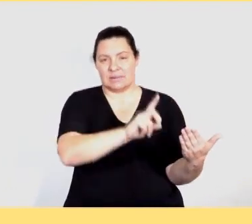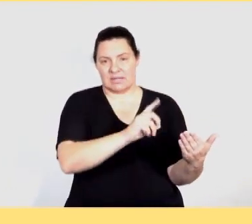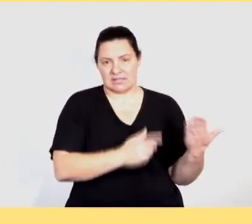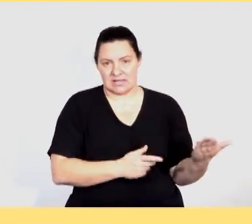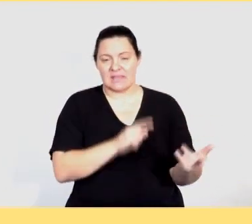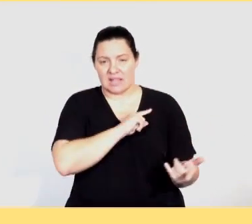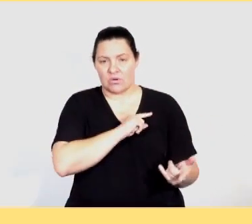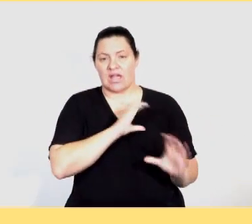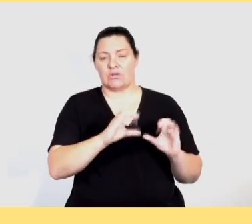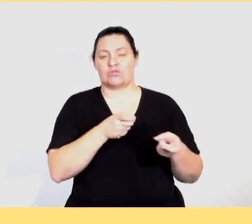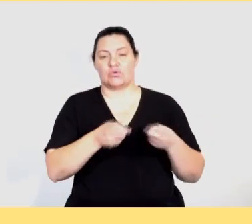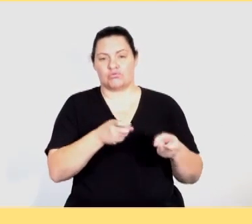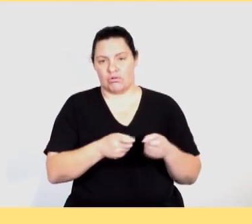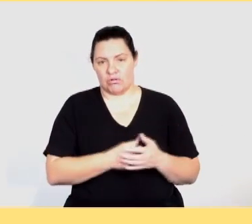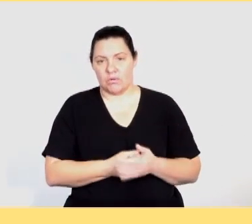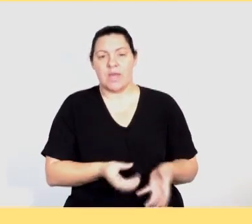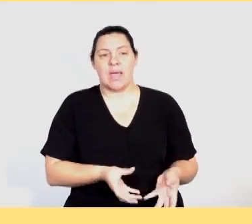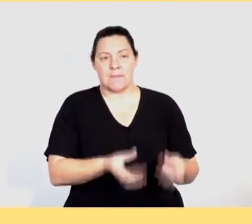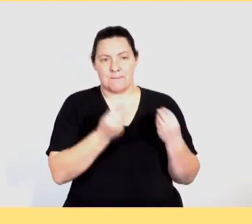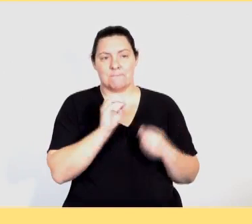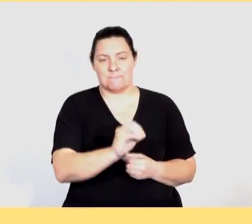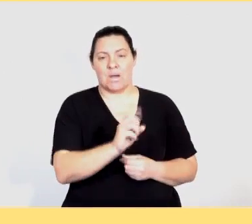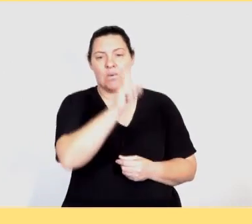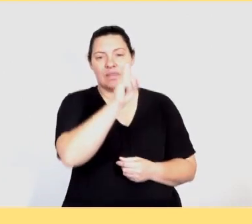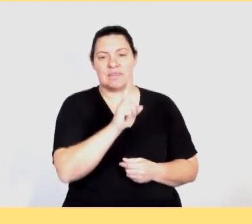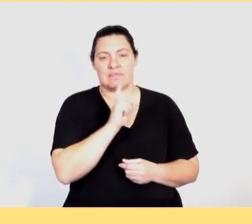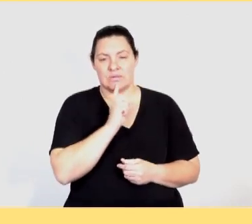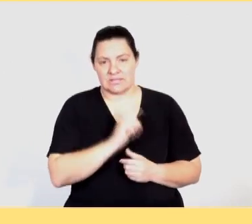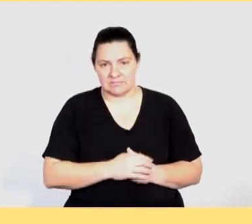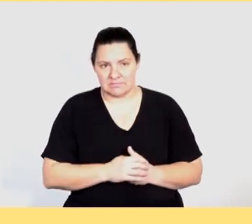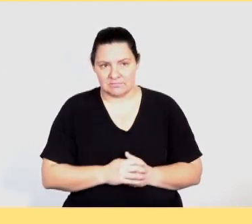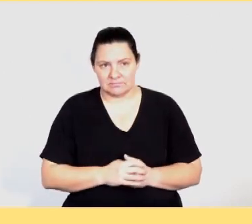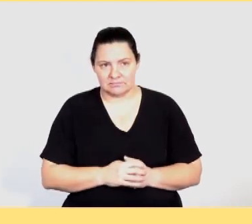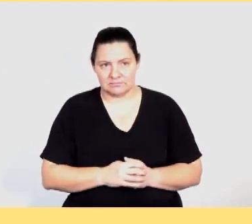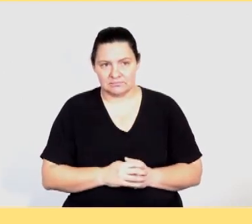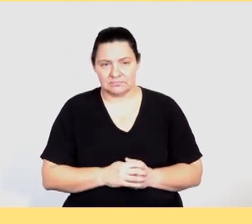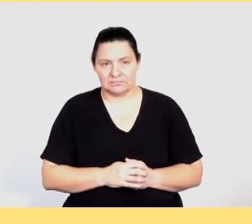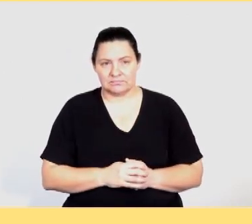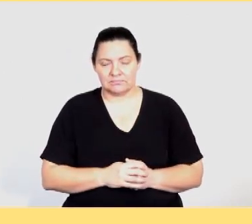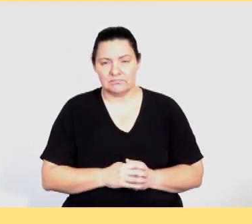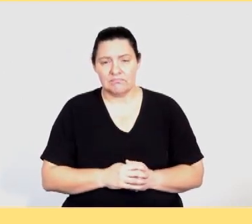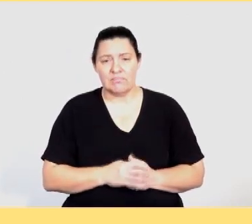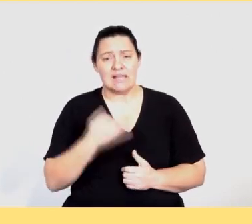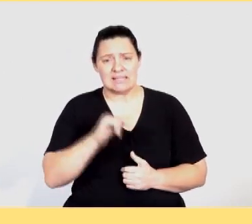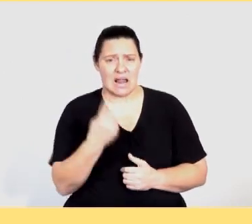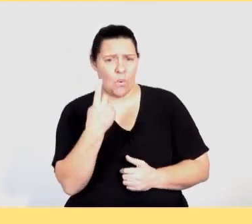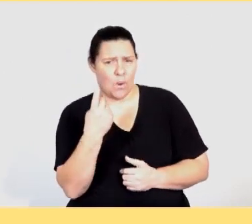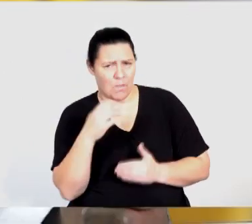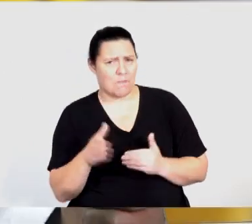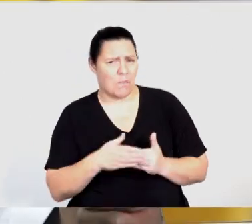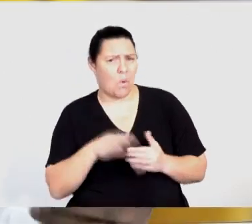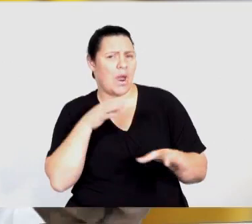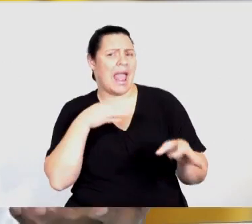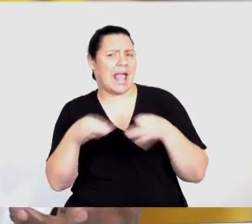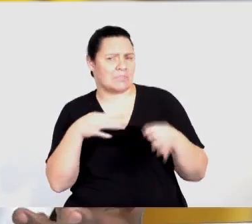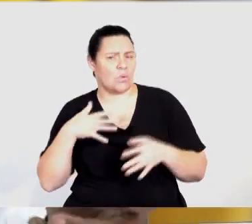well. Hence you see creditors control, and then I have my 1,000. Okay, I still have one more